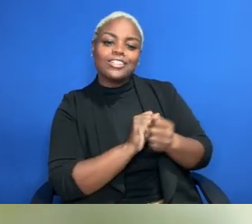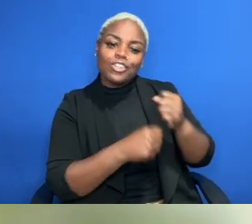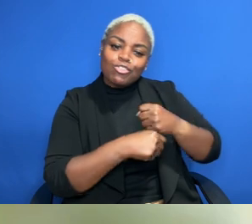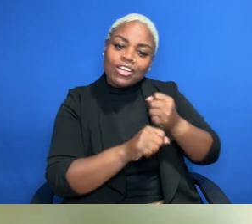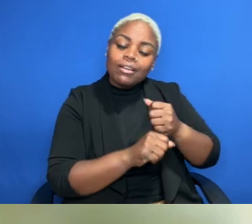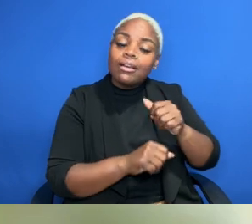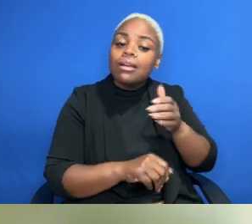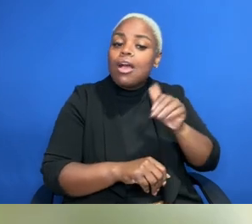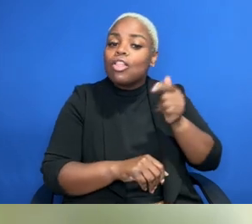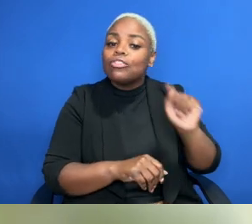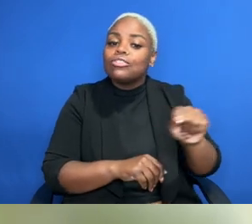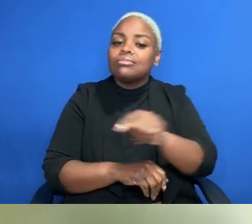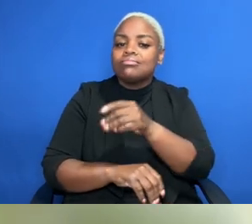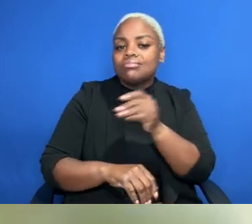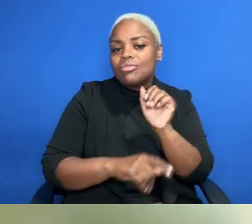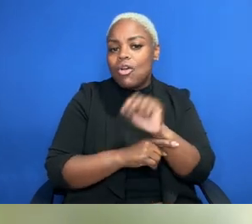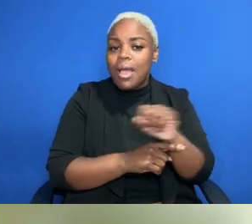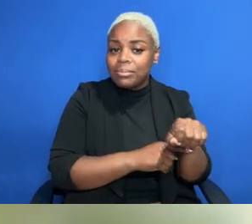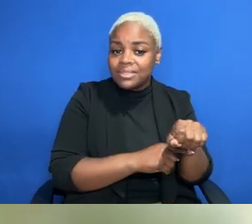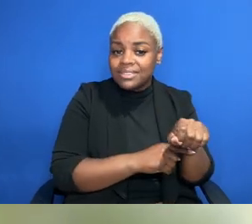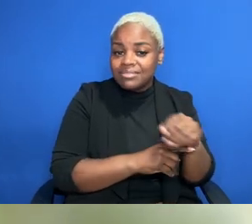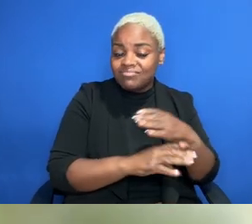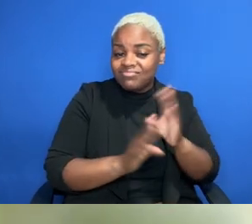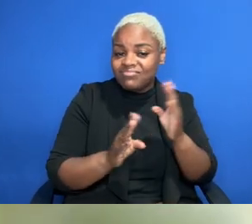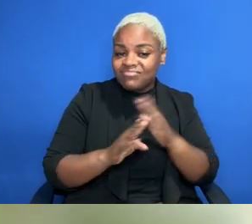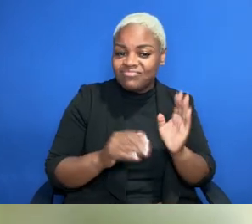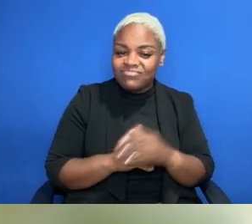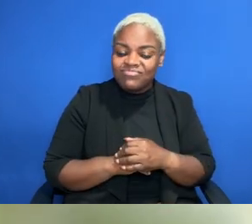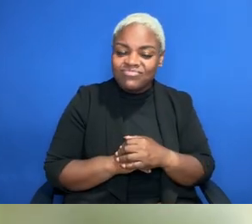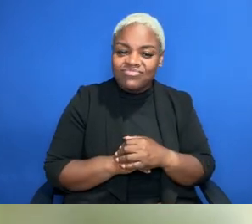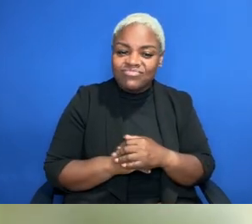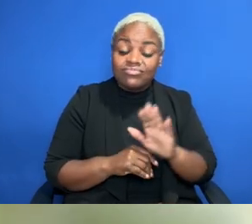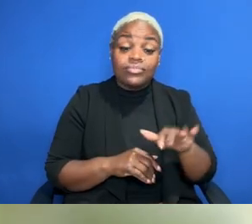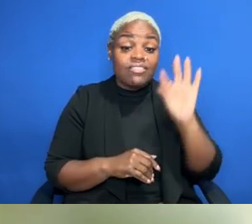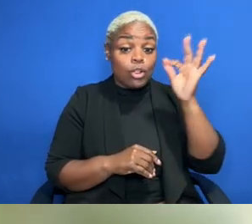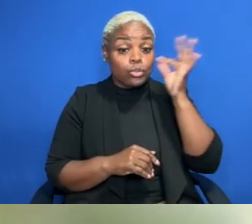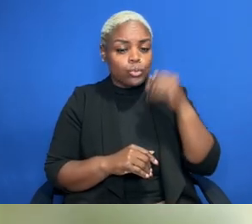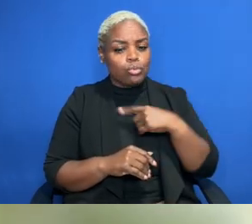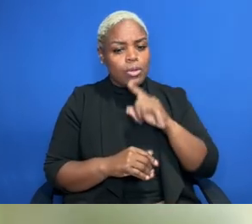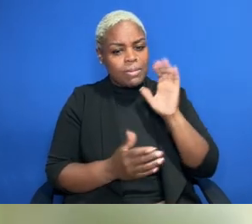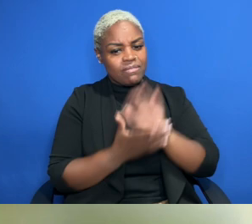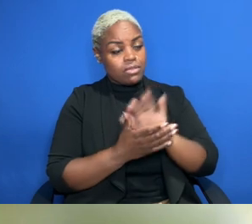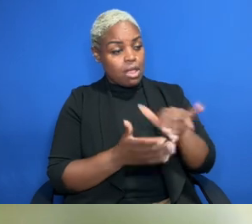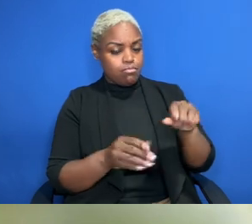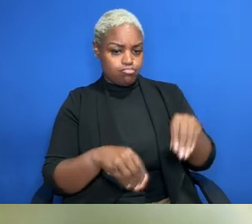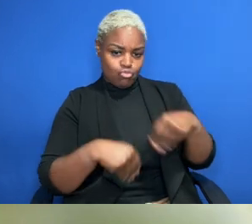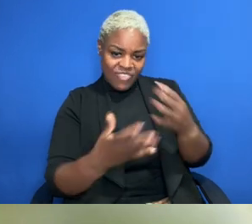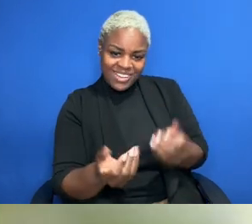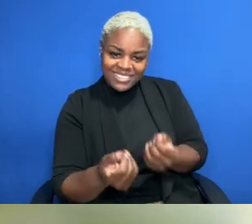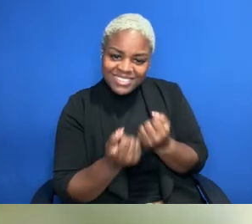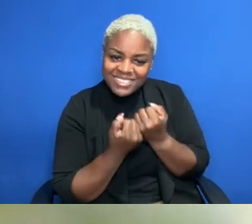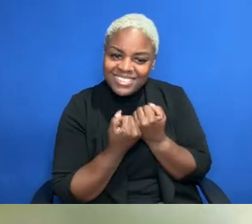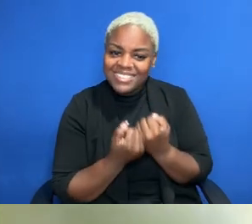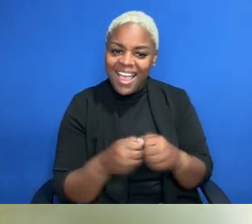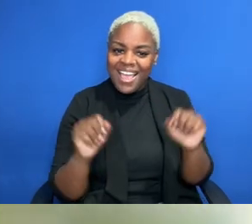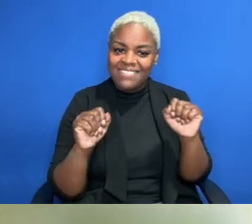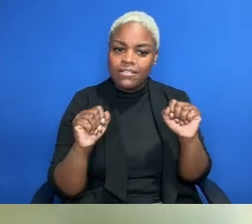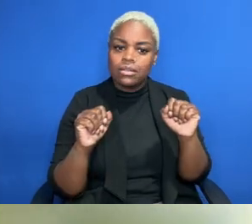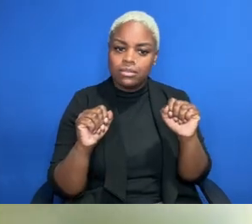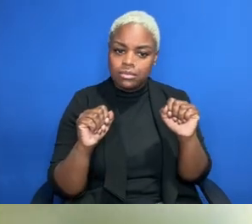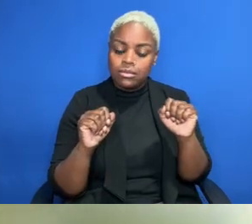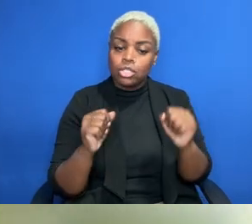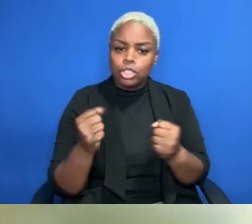that partnership to make change, to create those better outcomes. At the Federation, we really